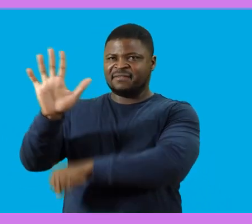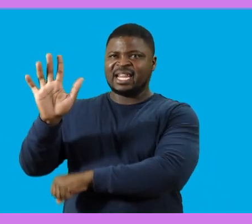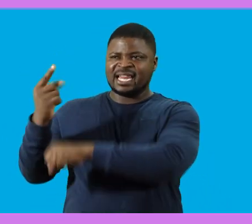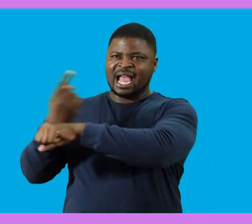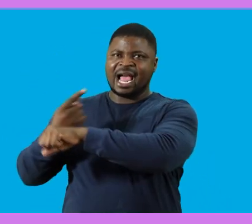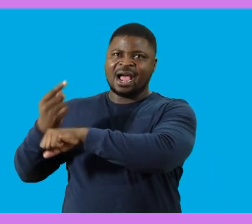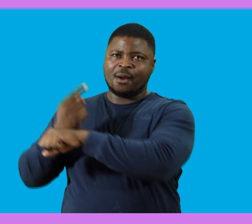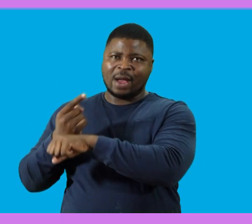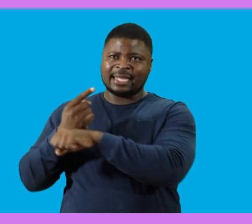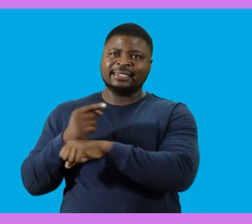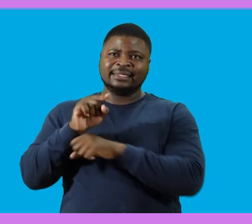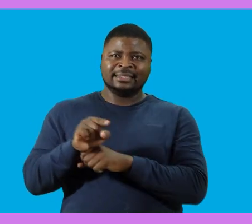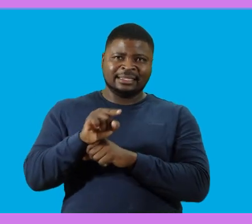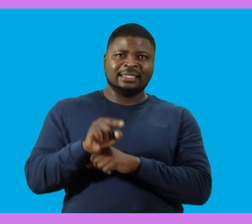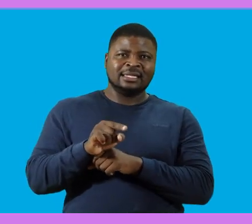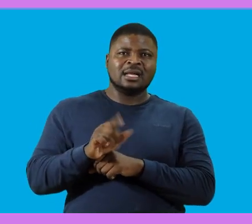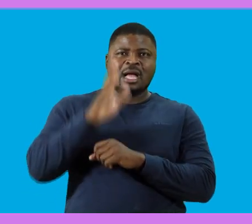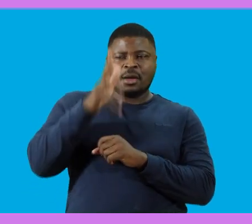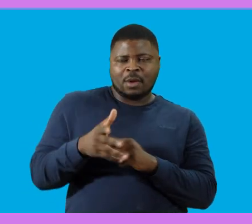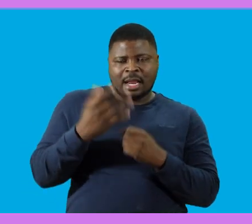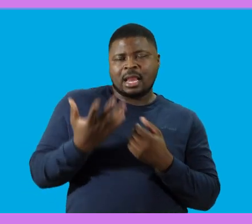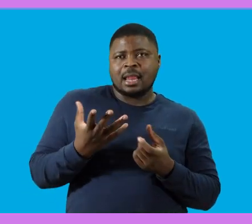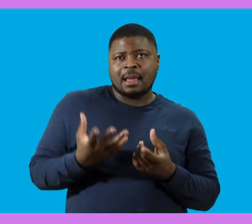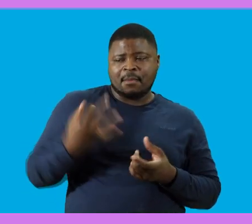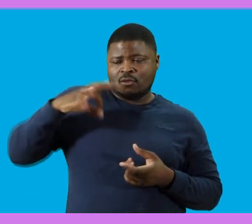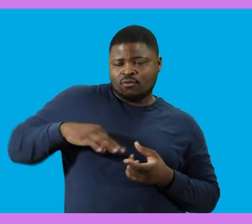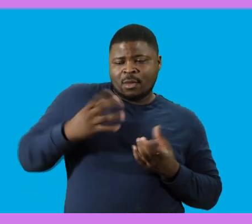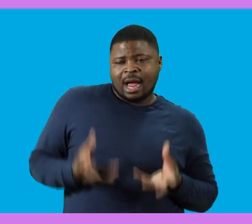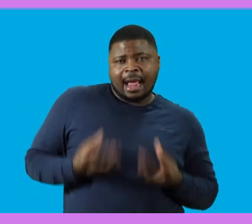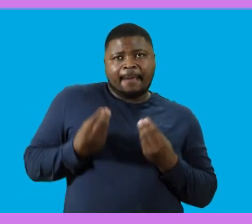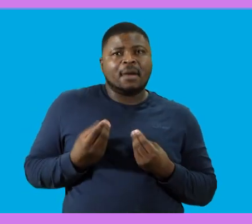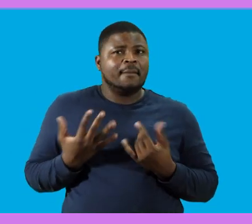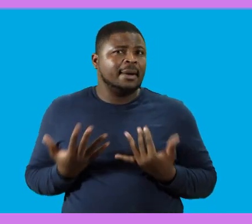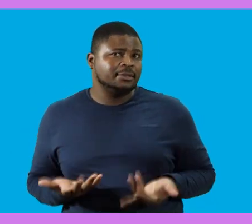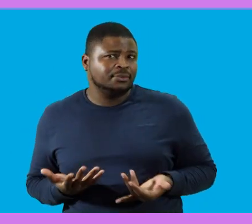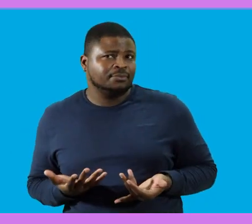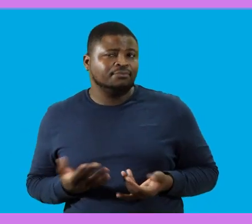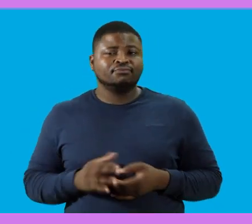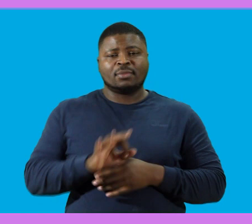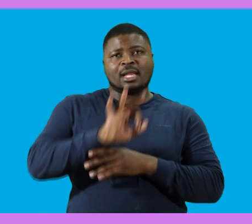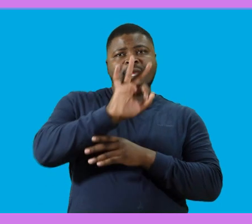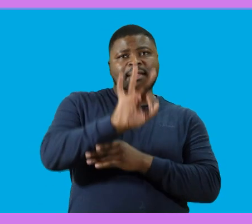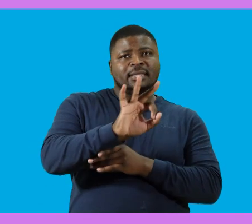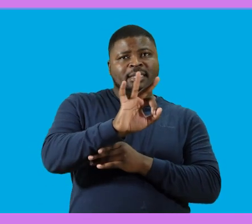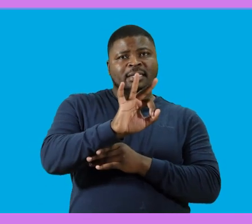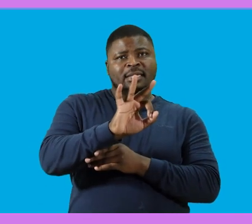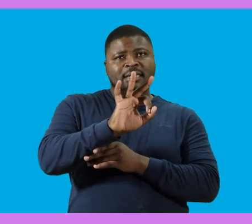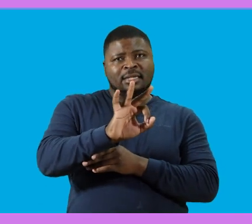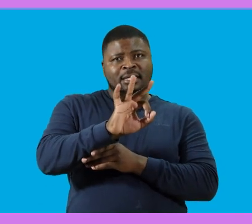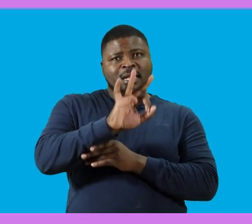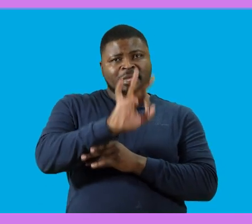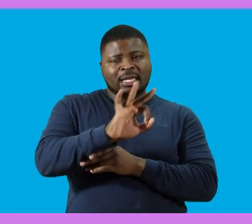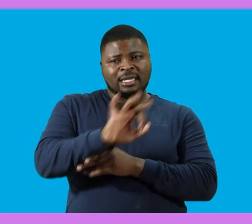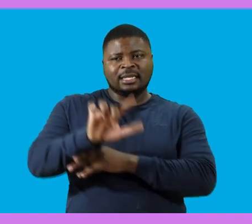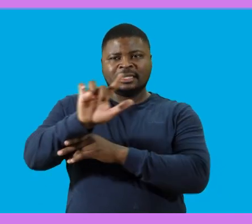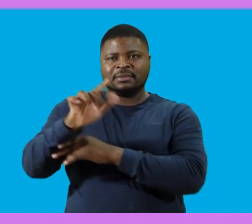times 15. So for that 15 hours, he would have